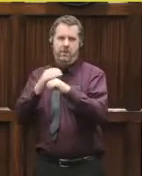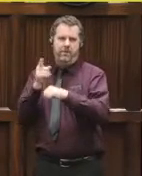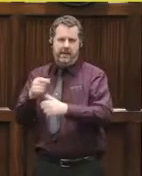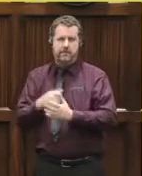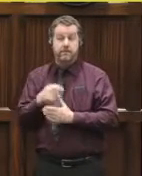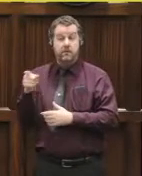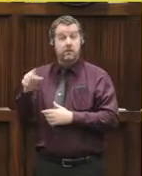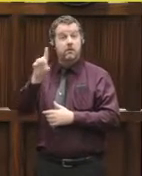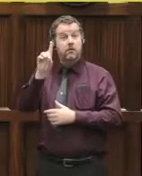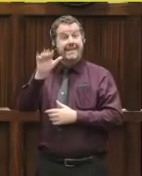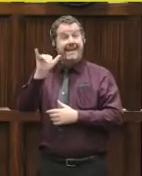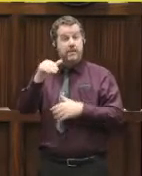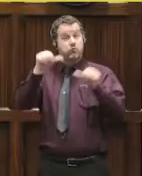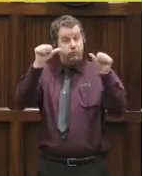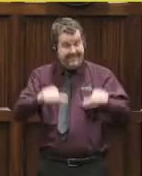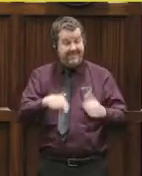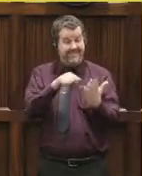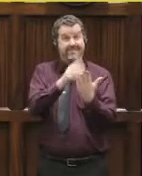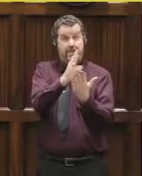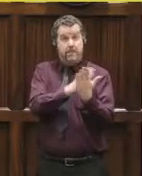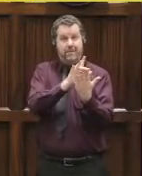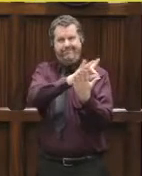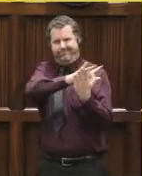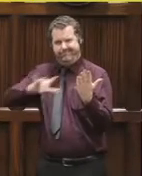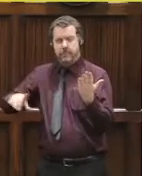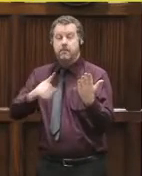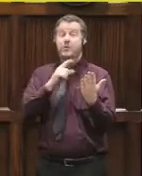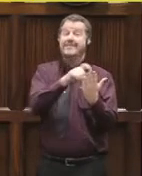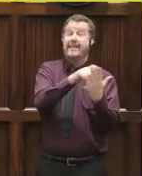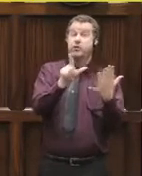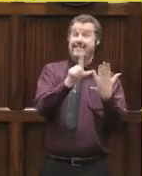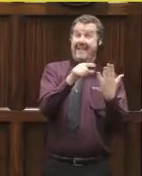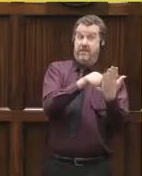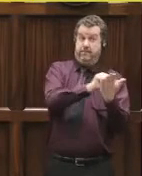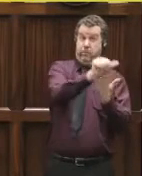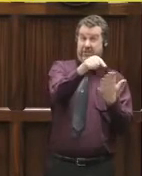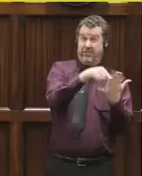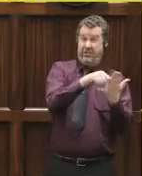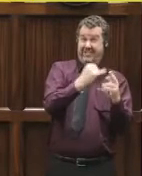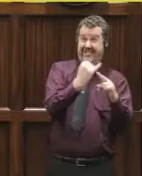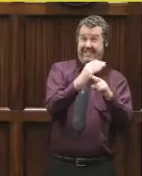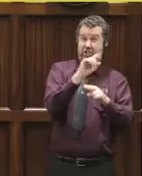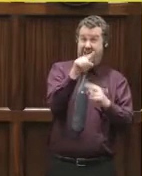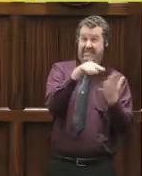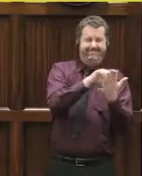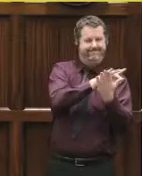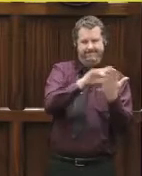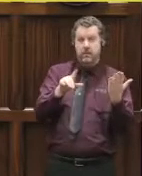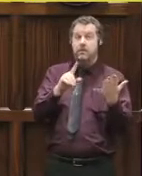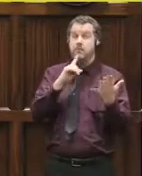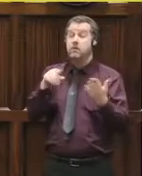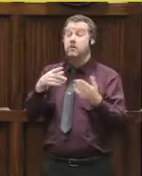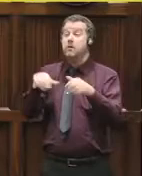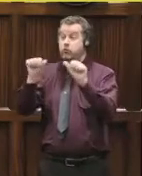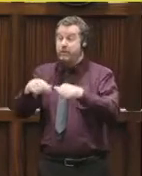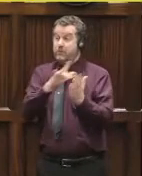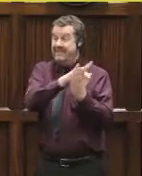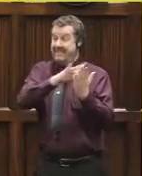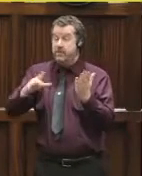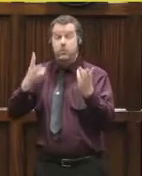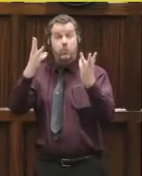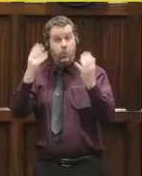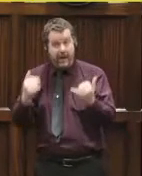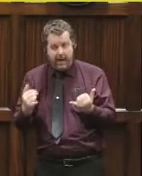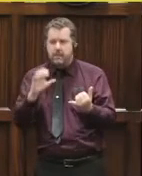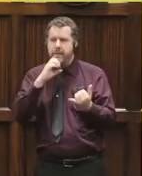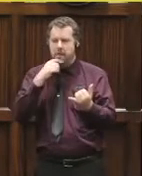agreed to the deletion of this provision, Section 7 of the bill as published in the Seanad, this was on the basis that we would consider the